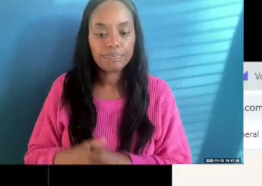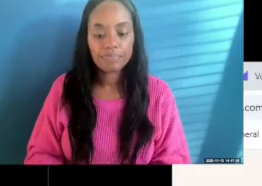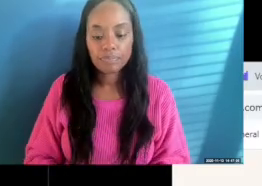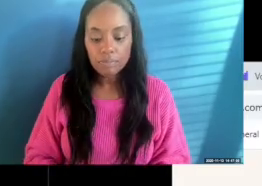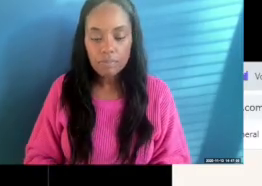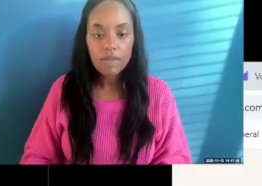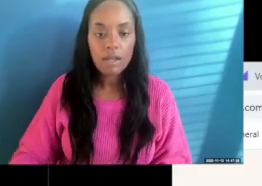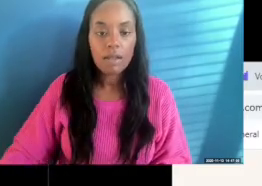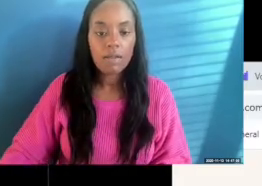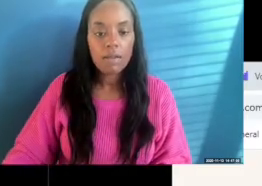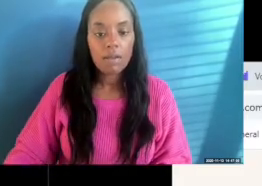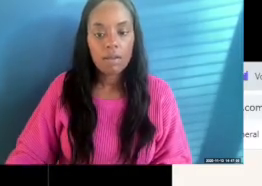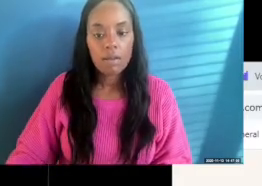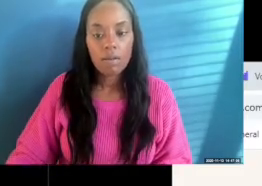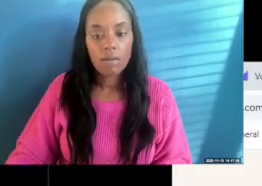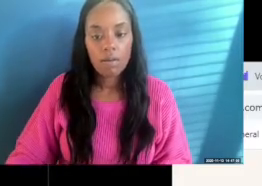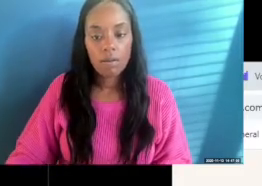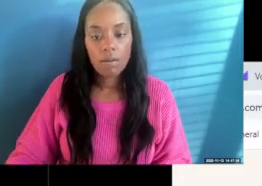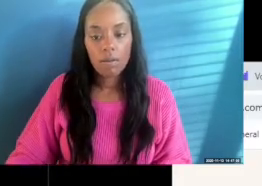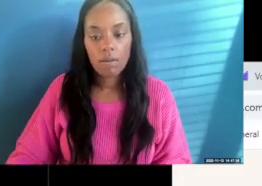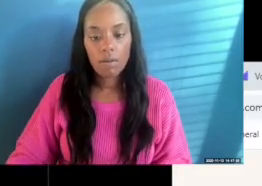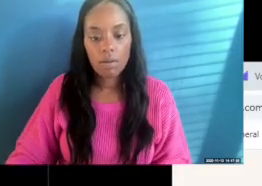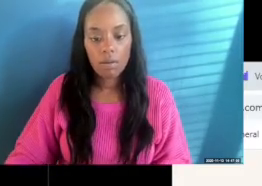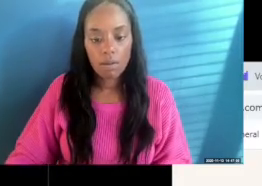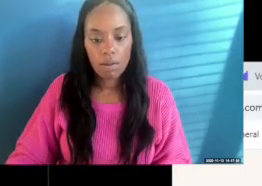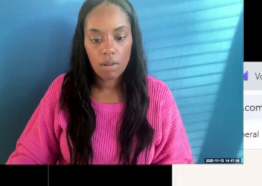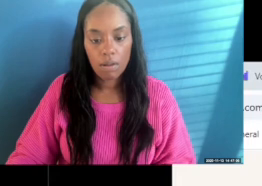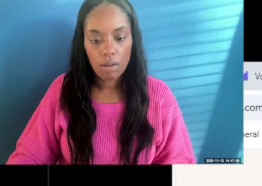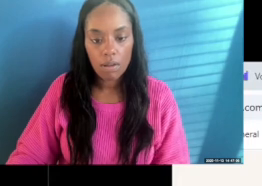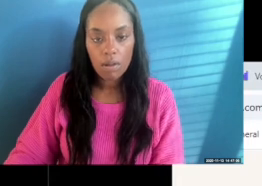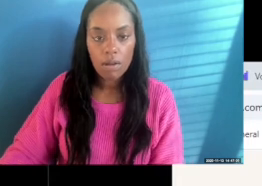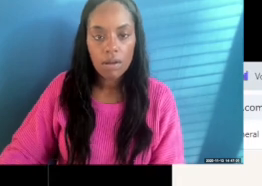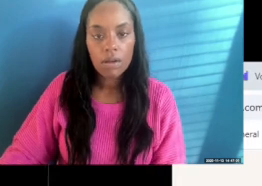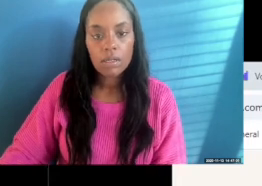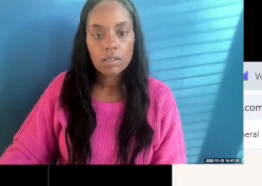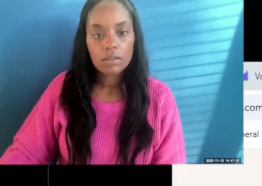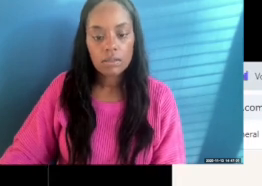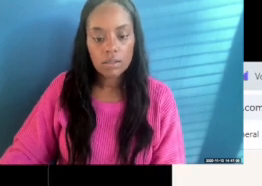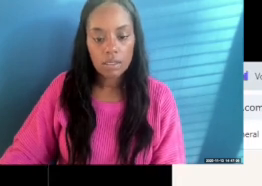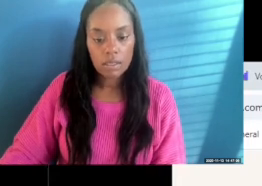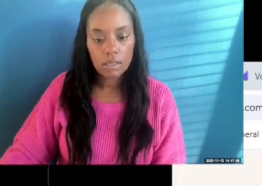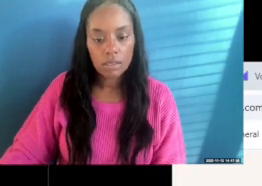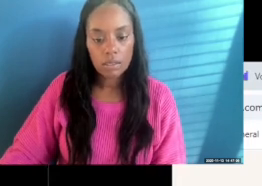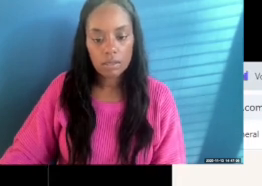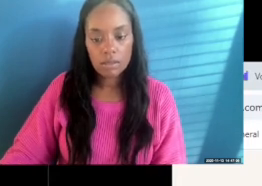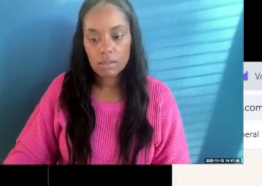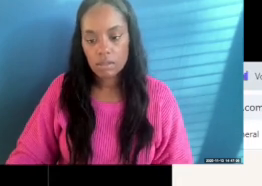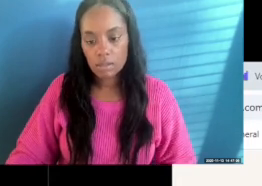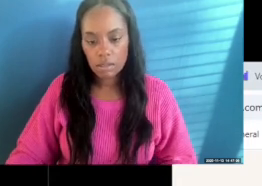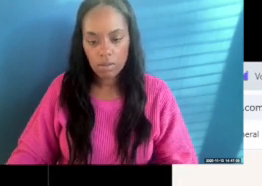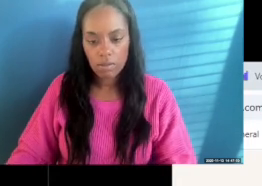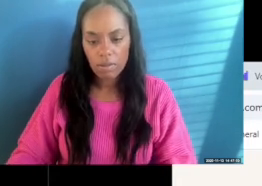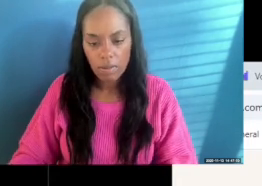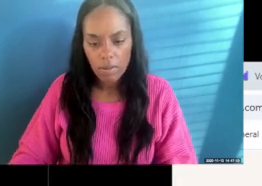Most warehouse districts have room and enough power in their existing grid for adding inexpensive level 2 chargers